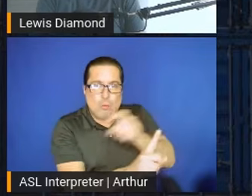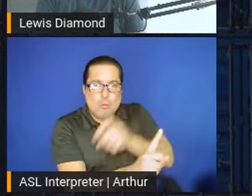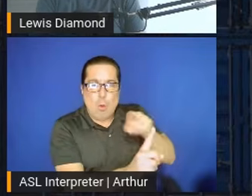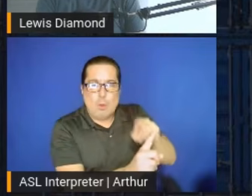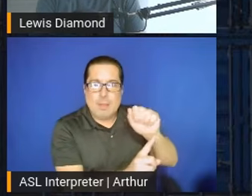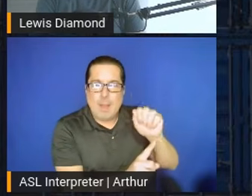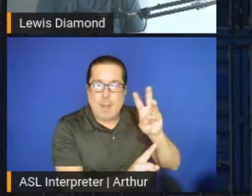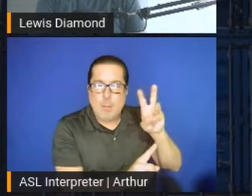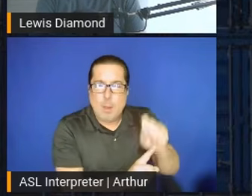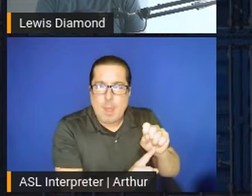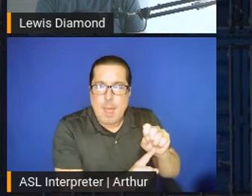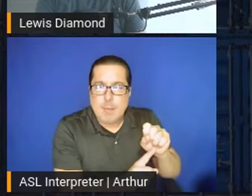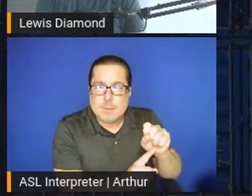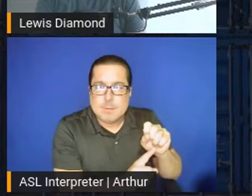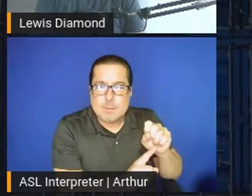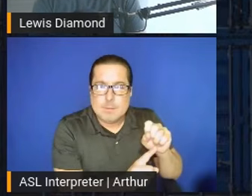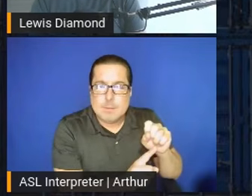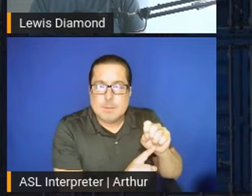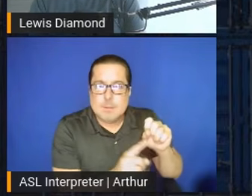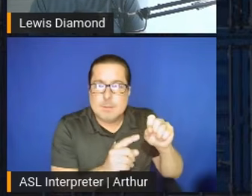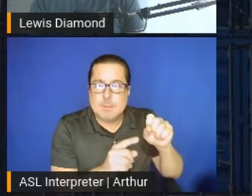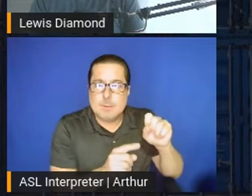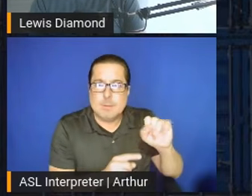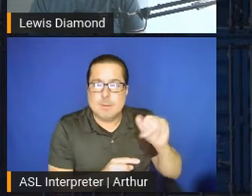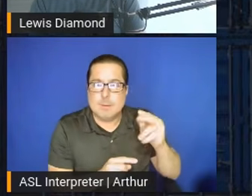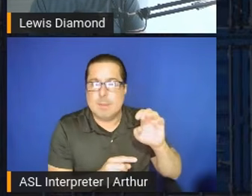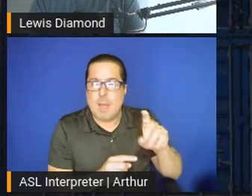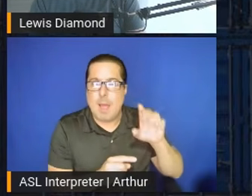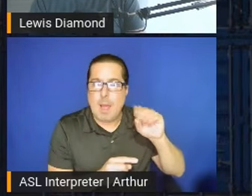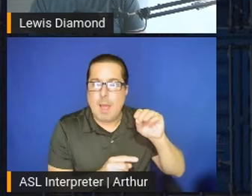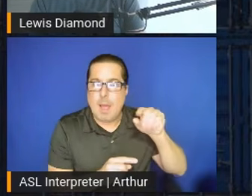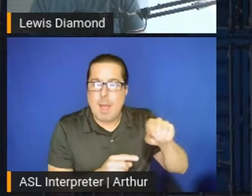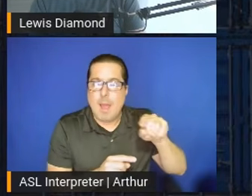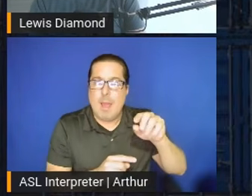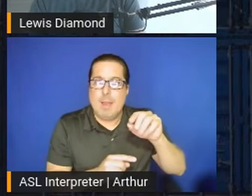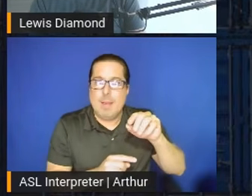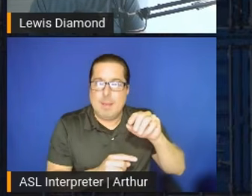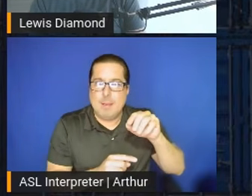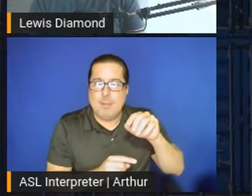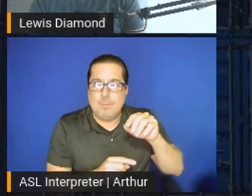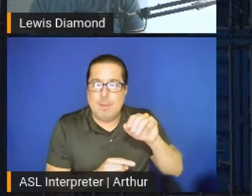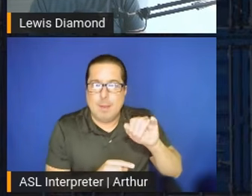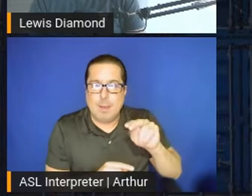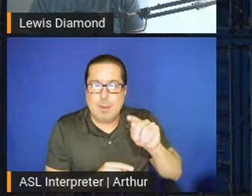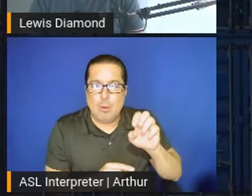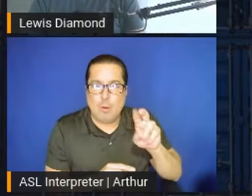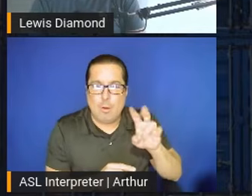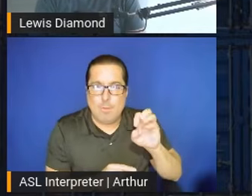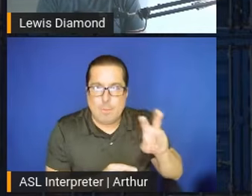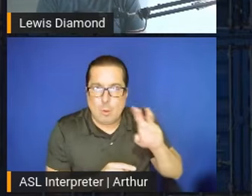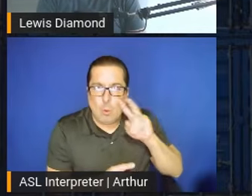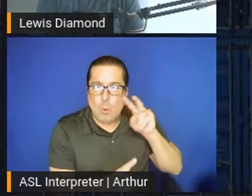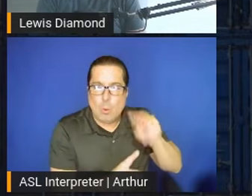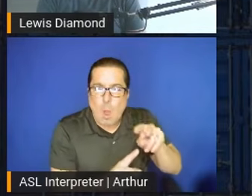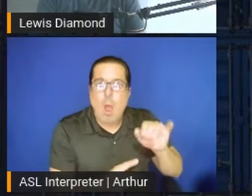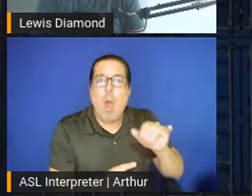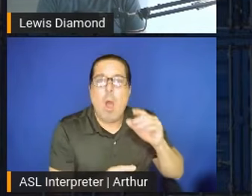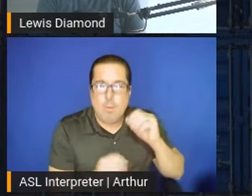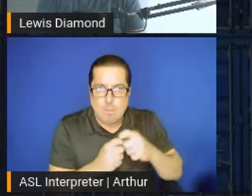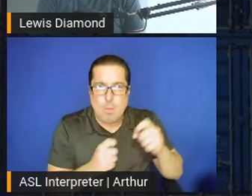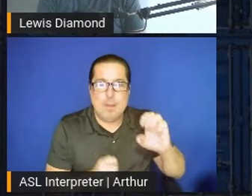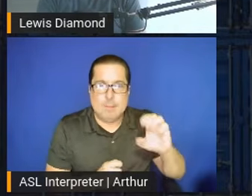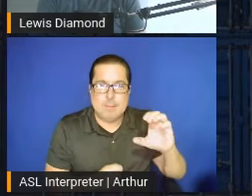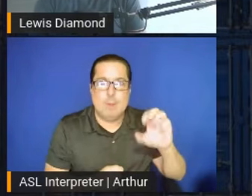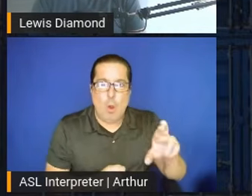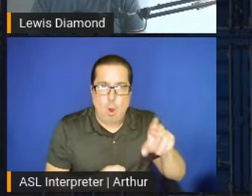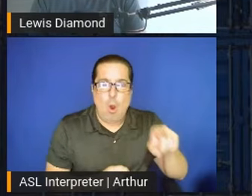build images of these packages from ECR. And package controller will be the